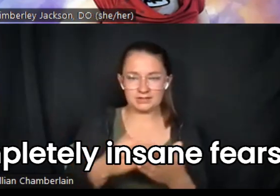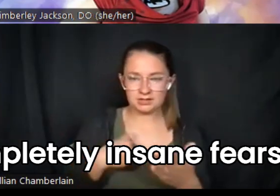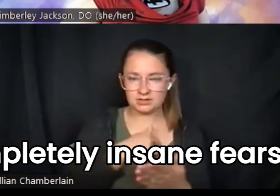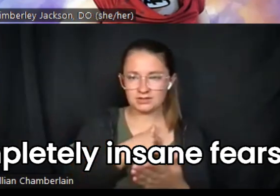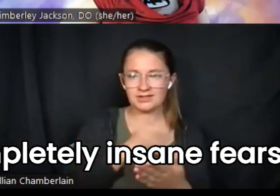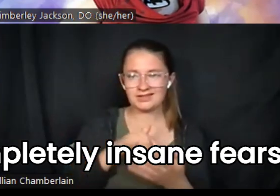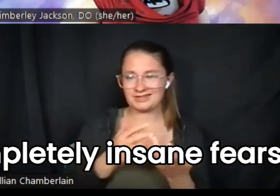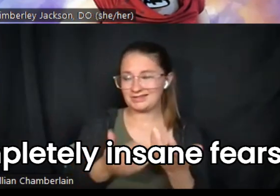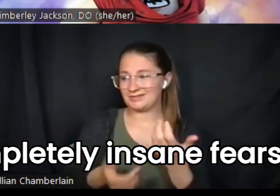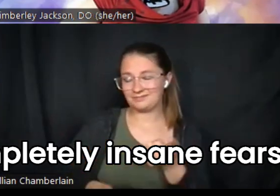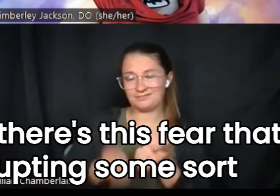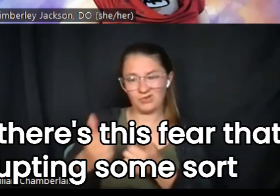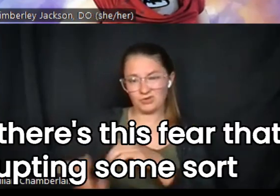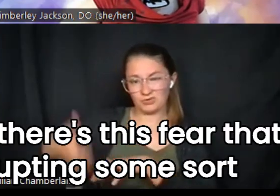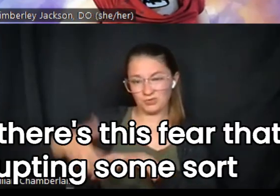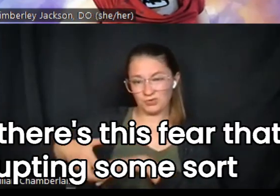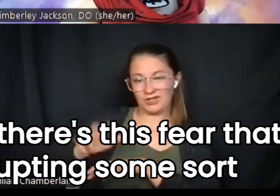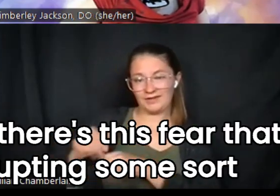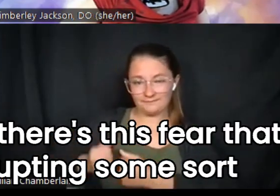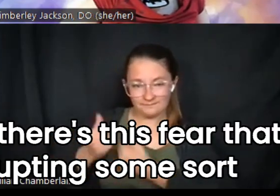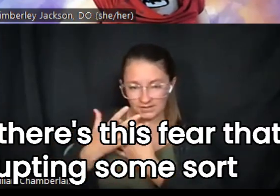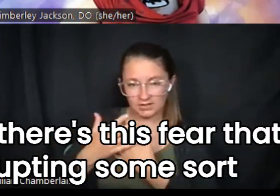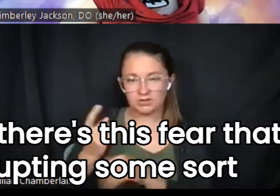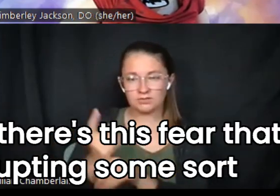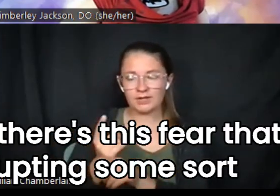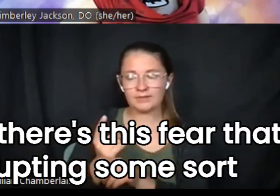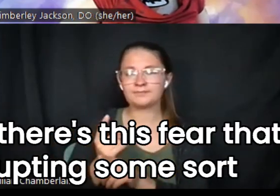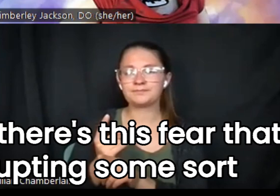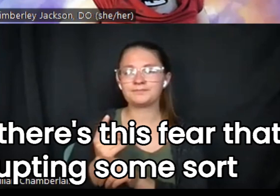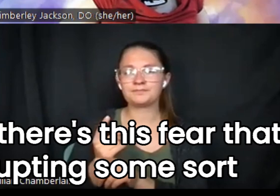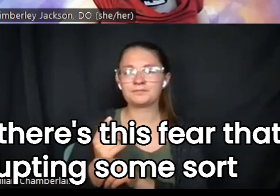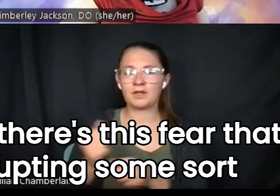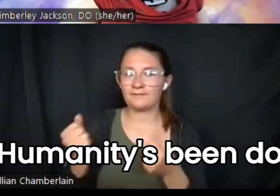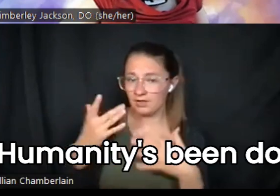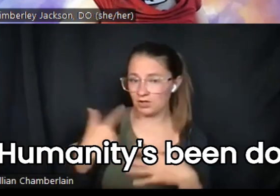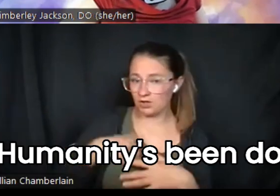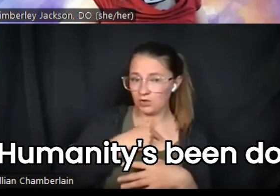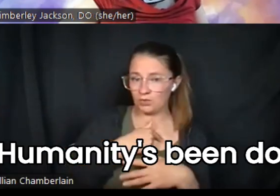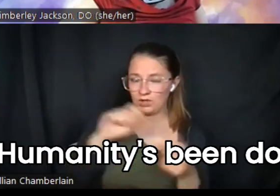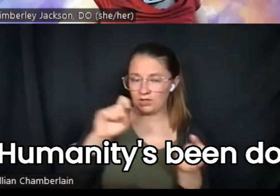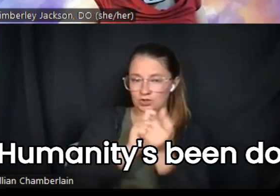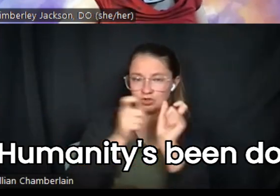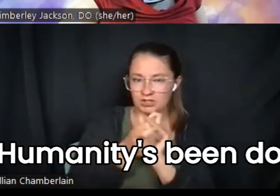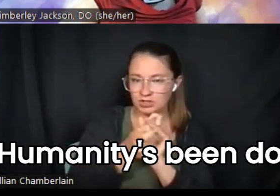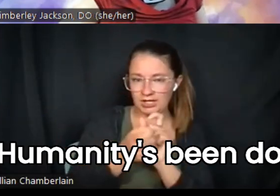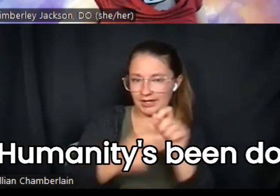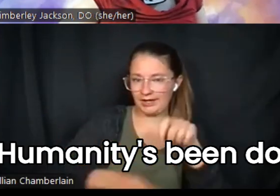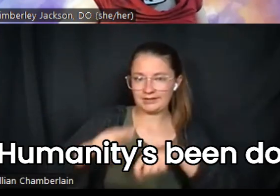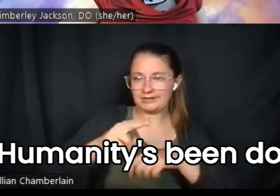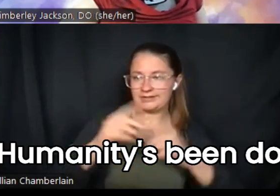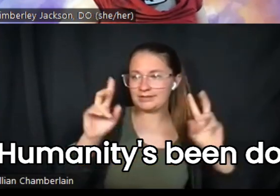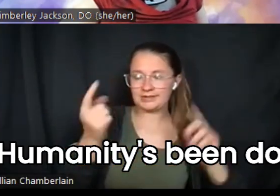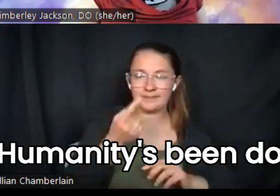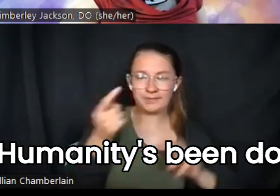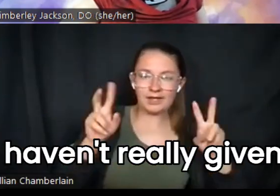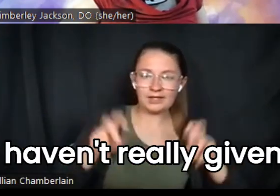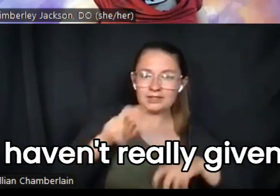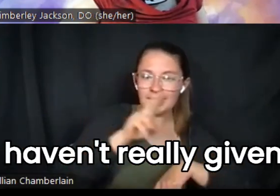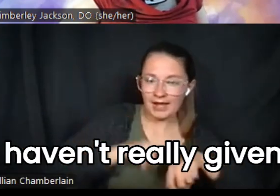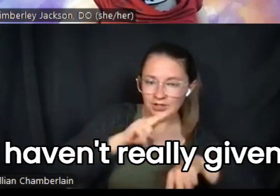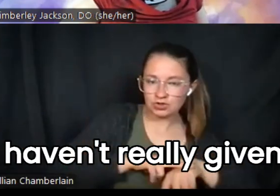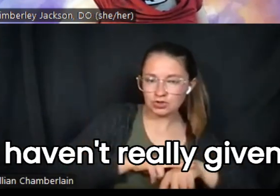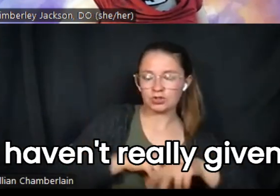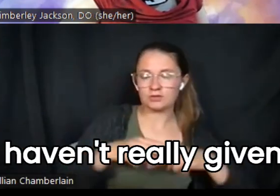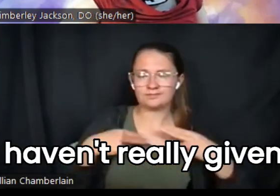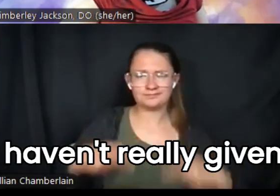insane fears. Right? There's this fear that we're disrupting some sort of natural state. Humanity's been doing that for